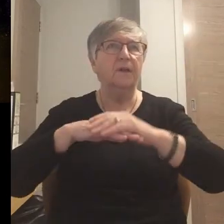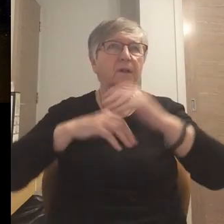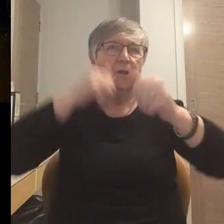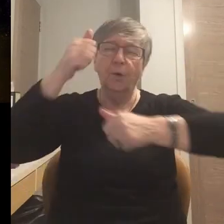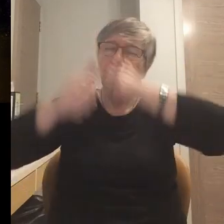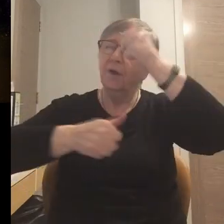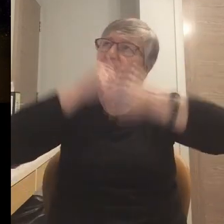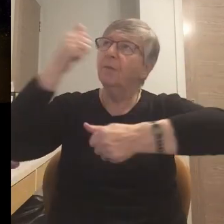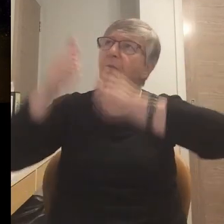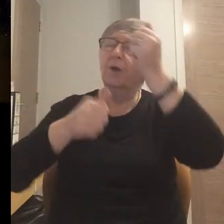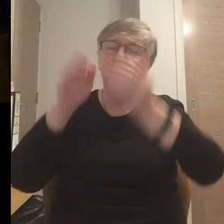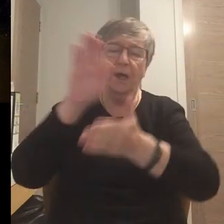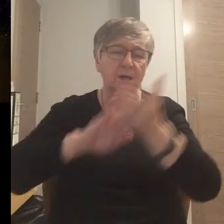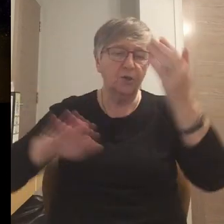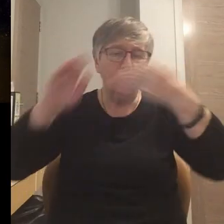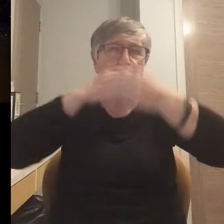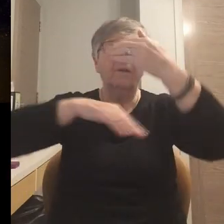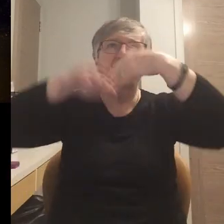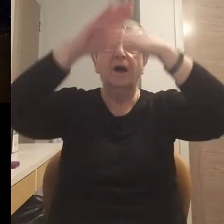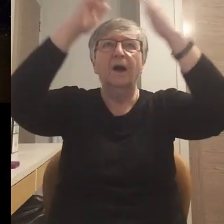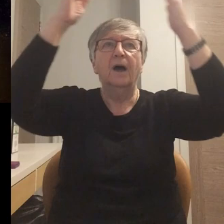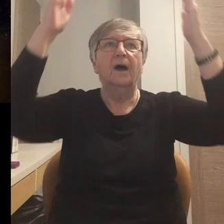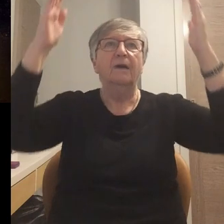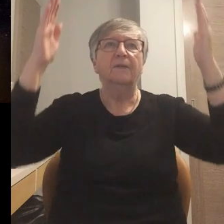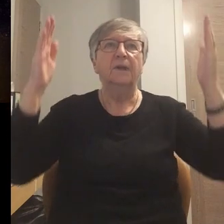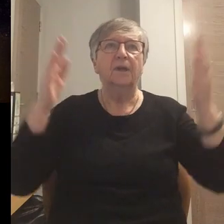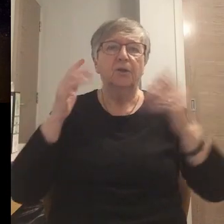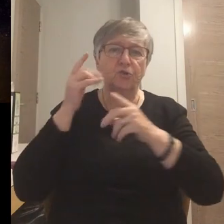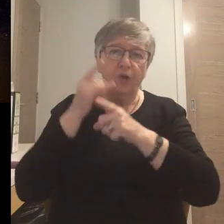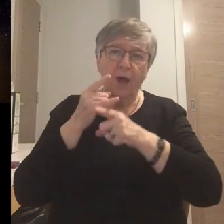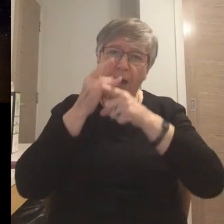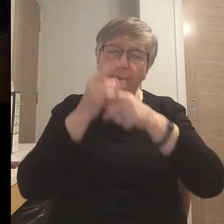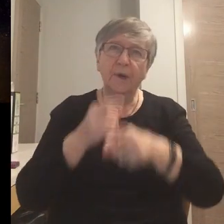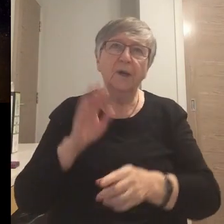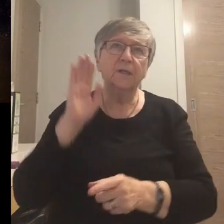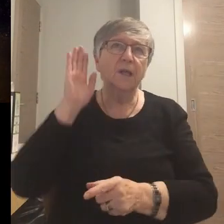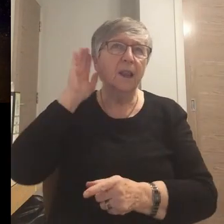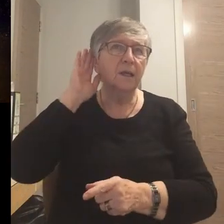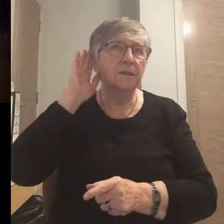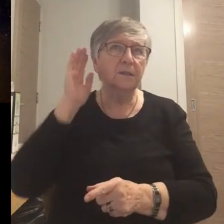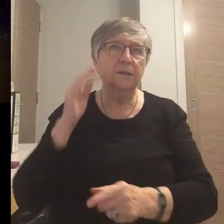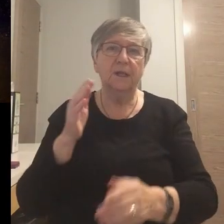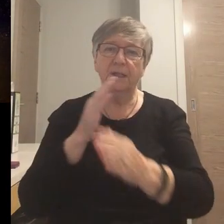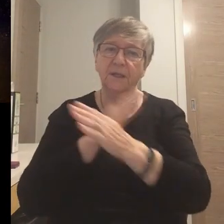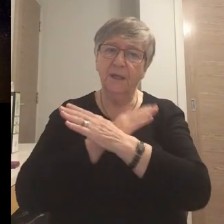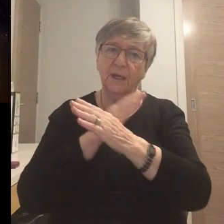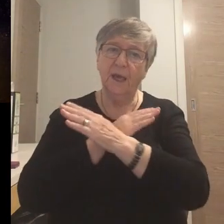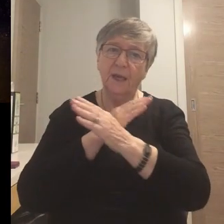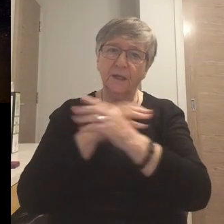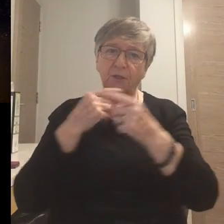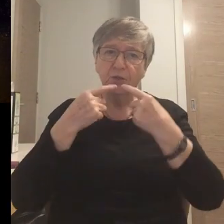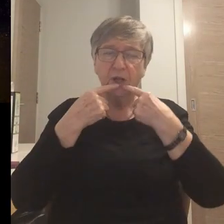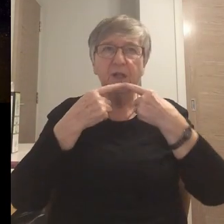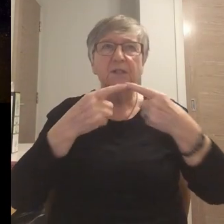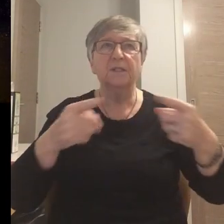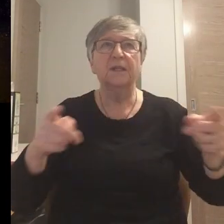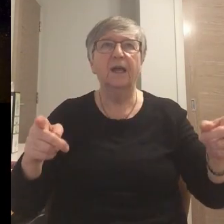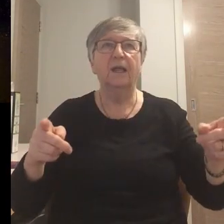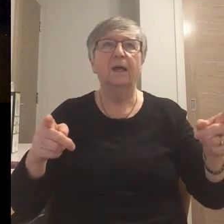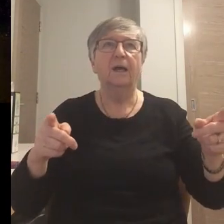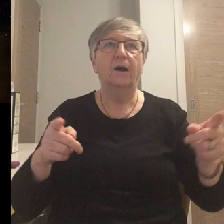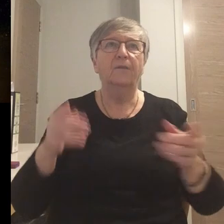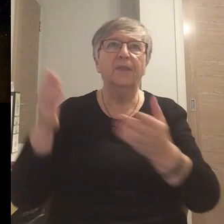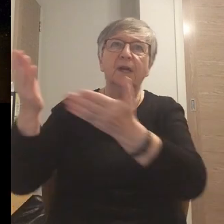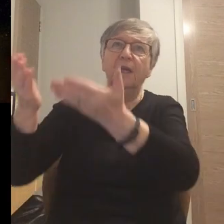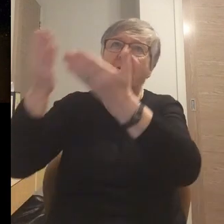were filled with the praise of her. Shepherds, listen as the angels